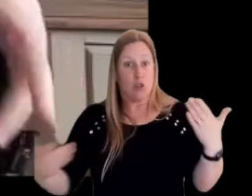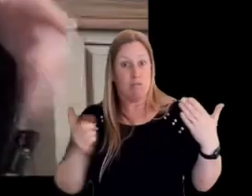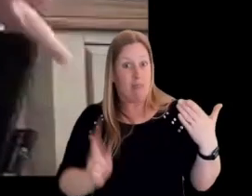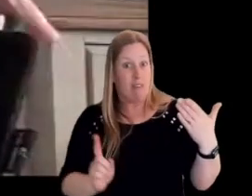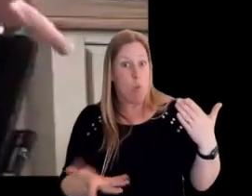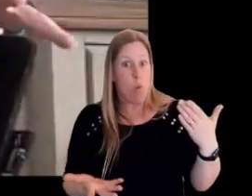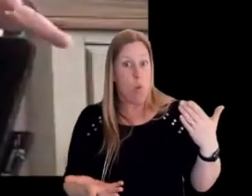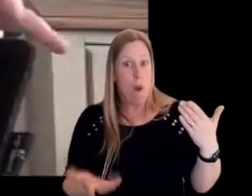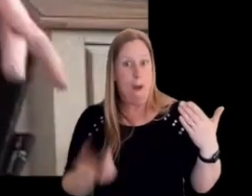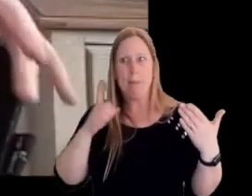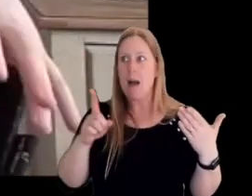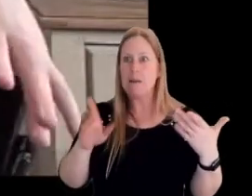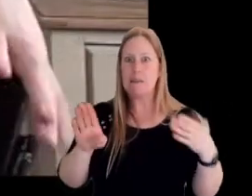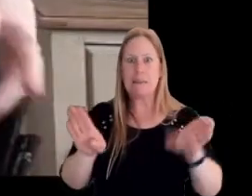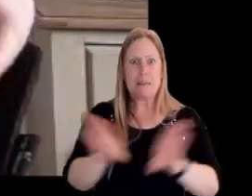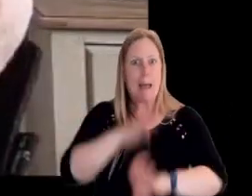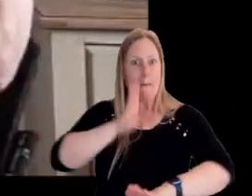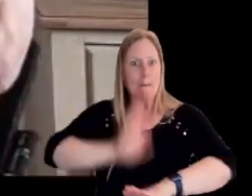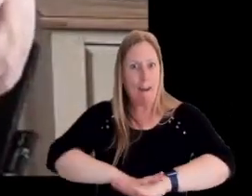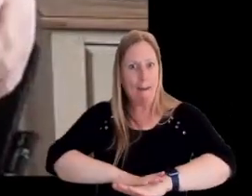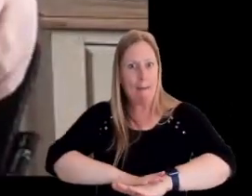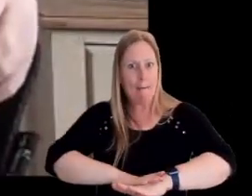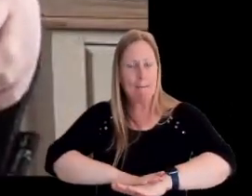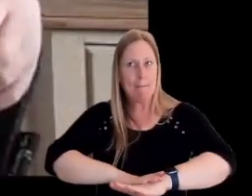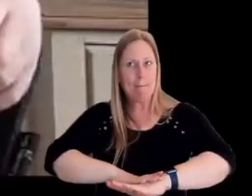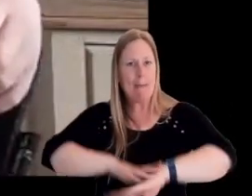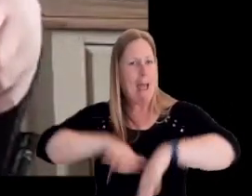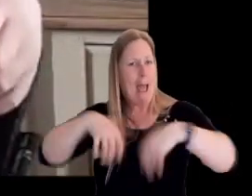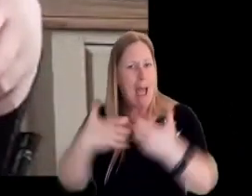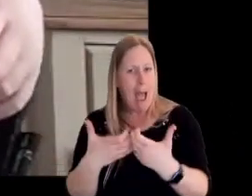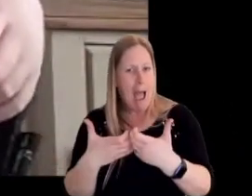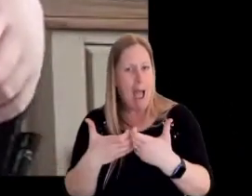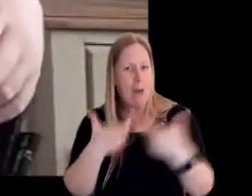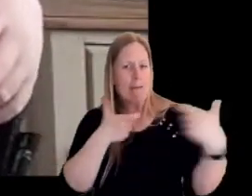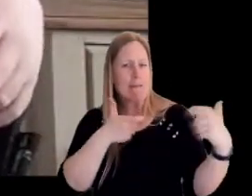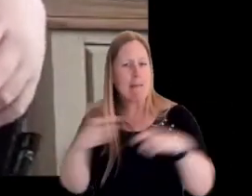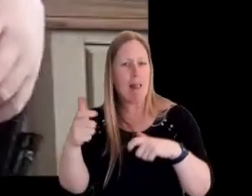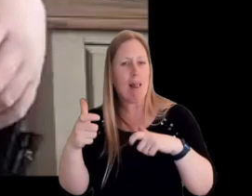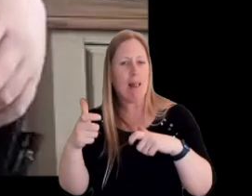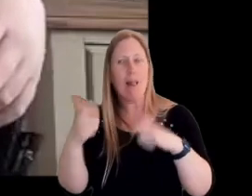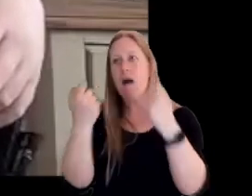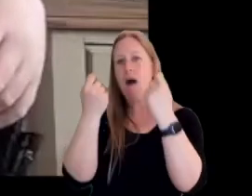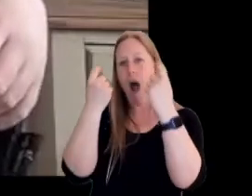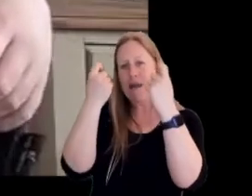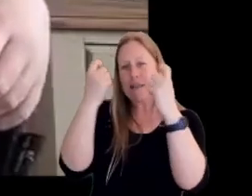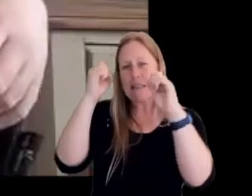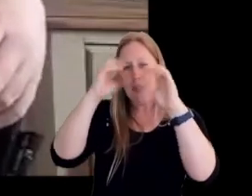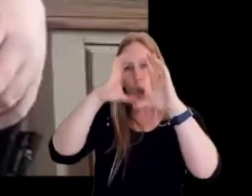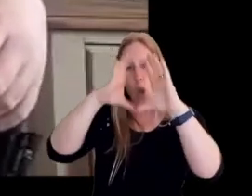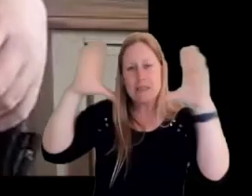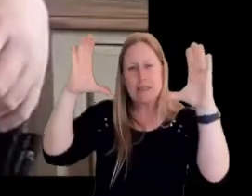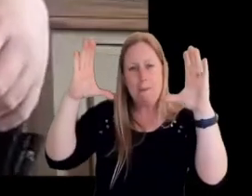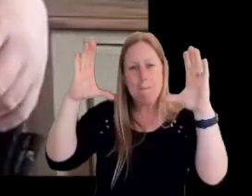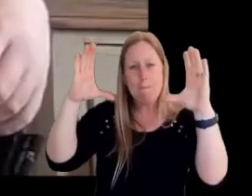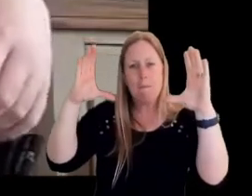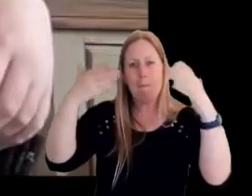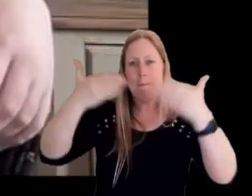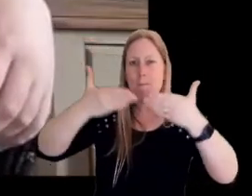But while we do that, how do we also keep these concepts and these ideas